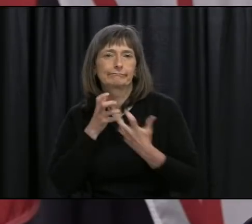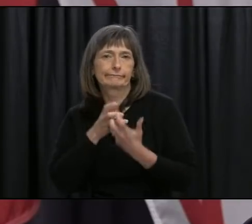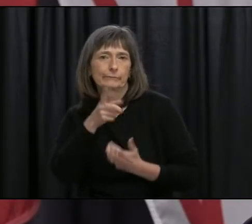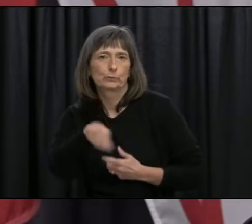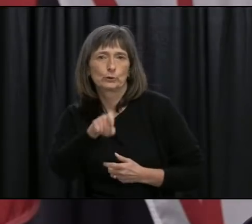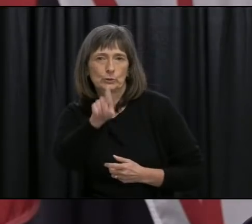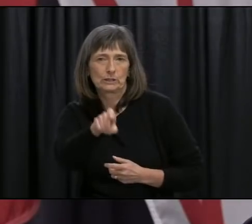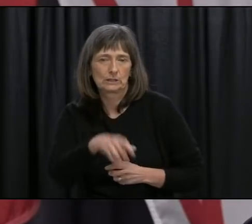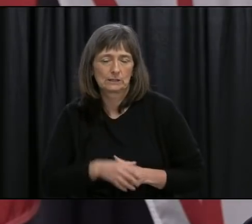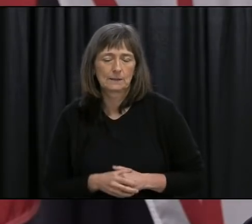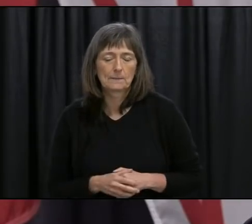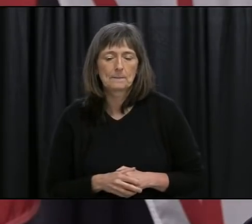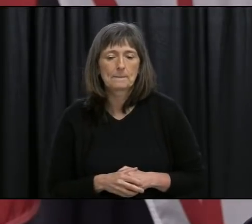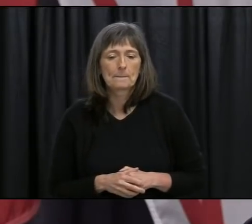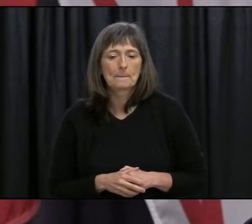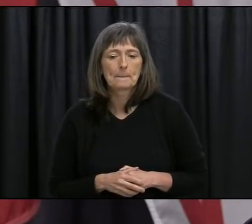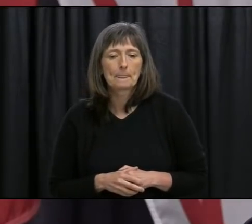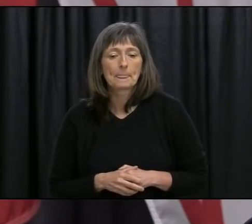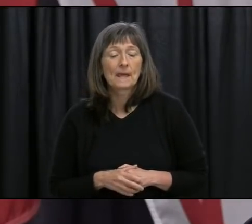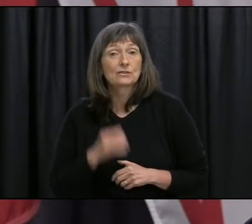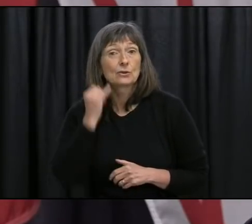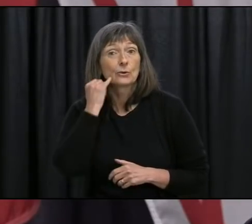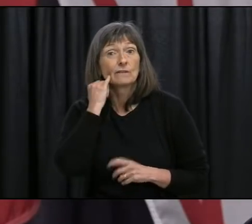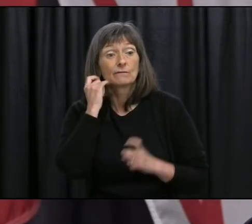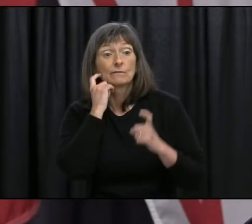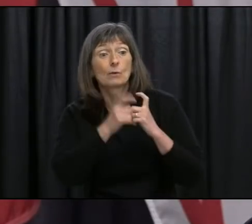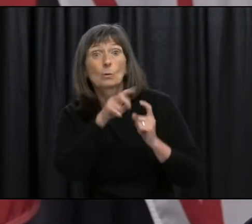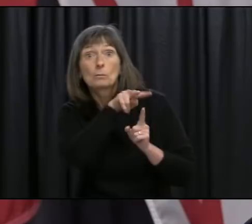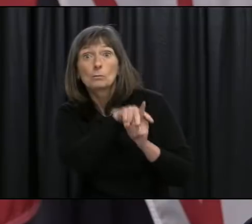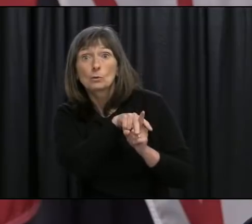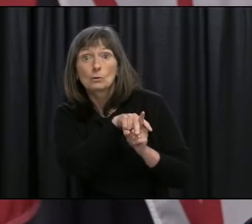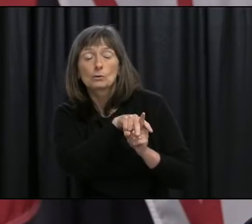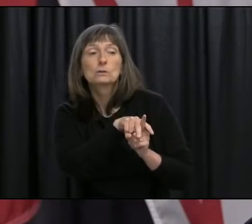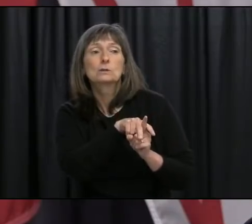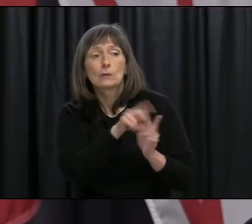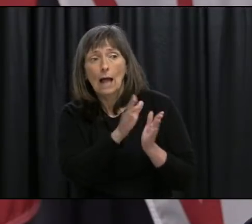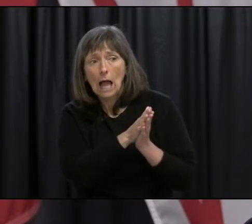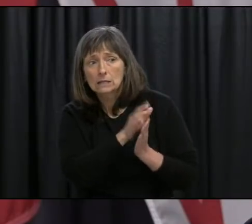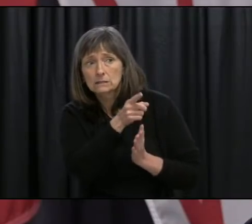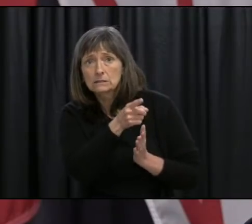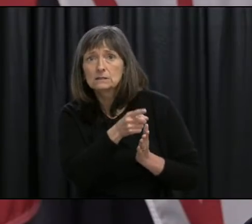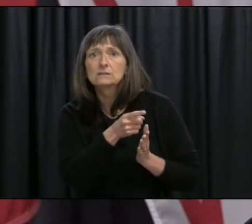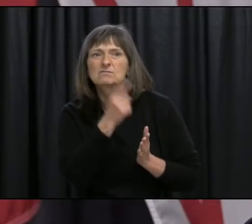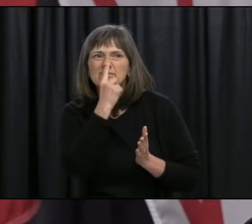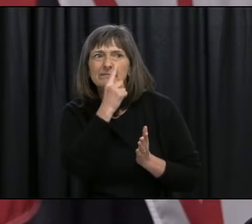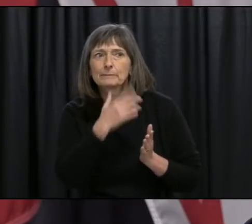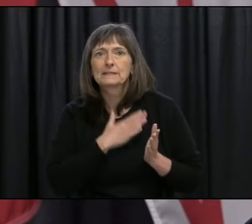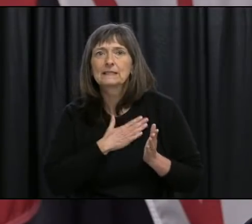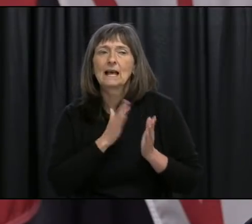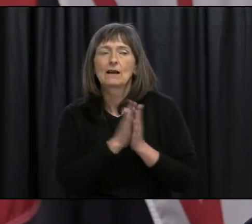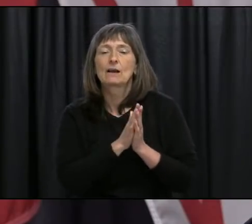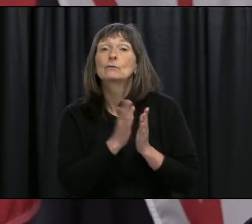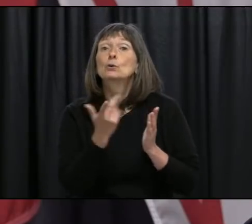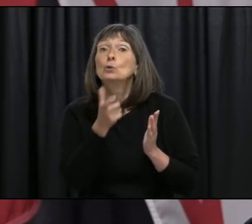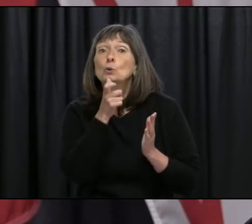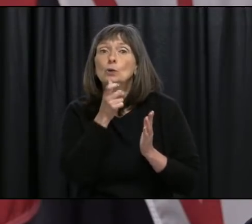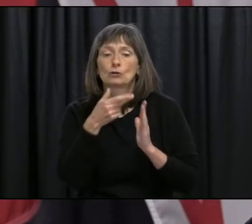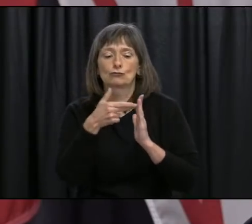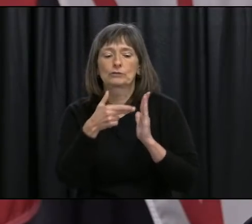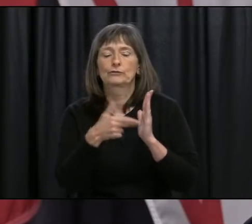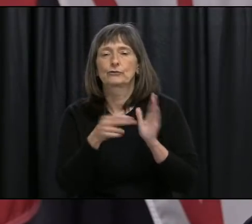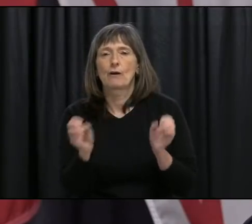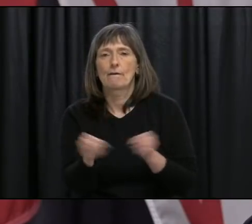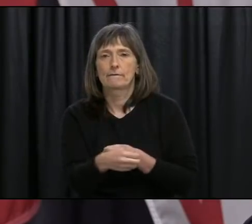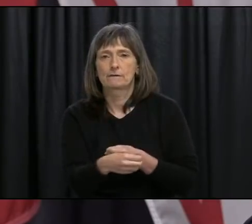to. So if you're in that situation, when you call the number to make an appointment, just ask for the registrar's office. Now,